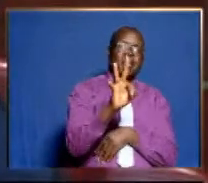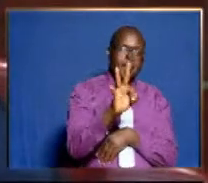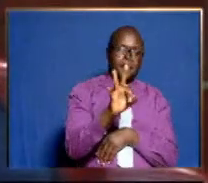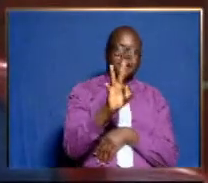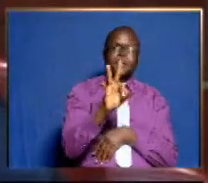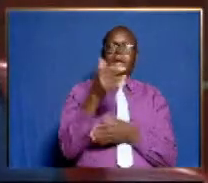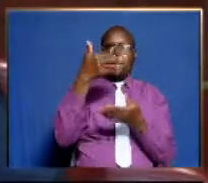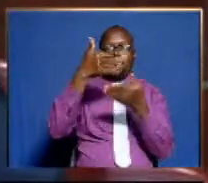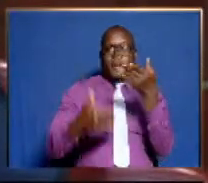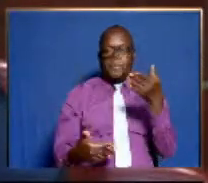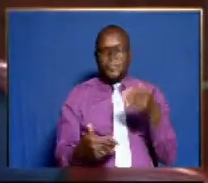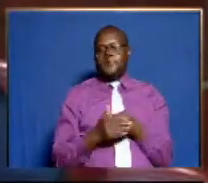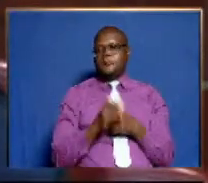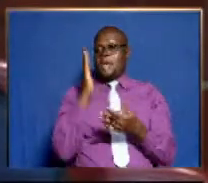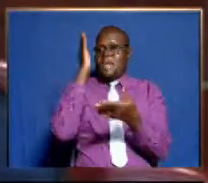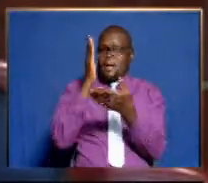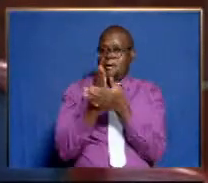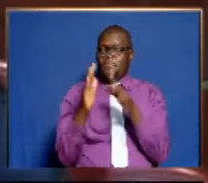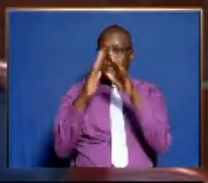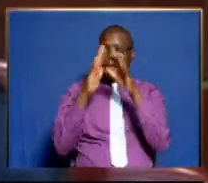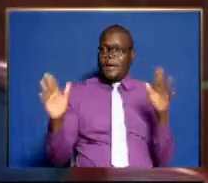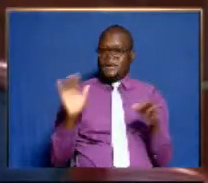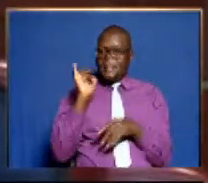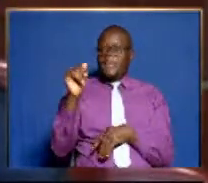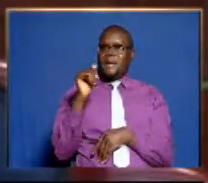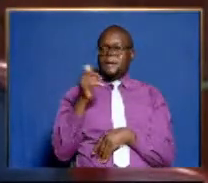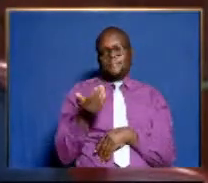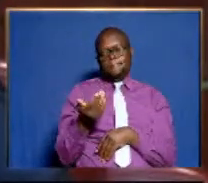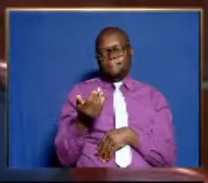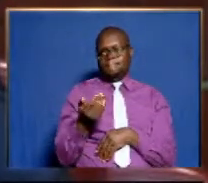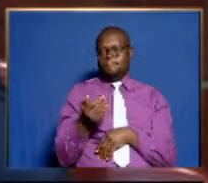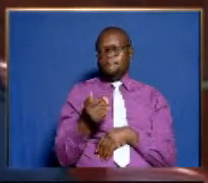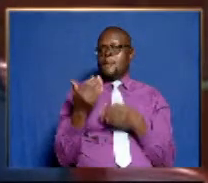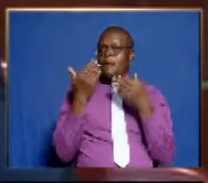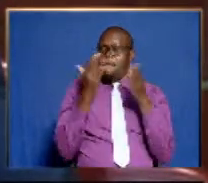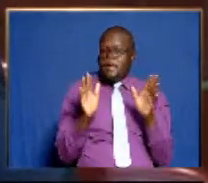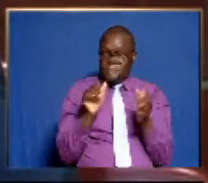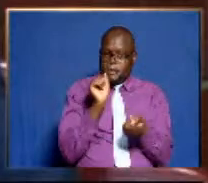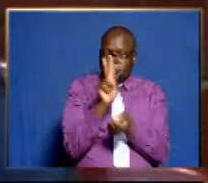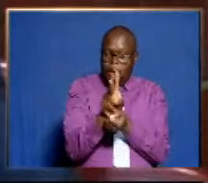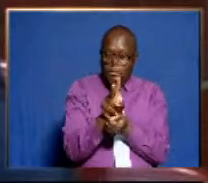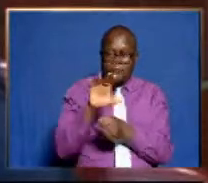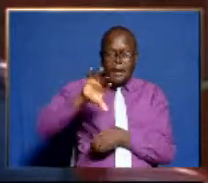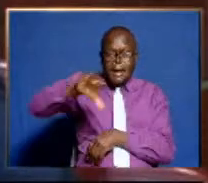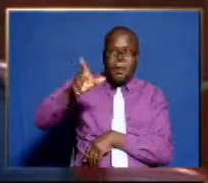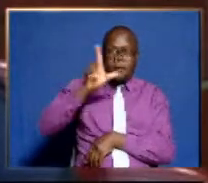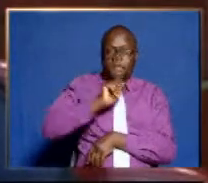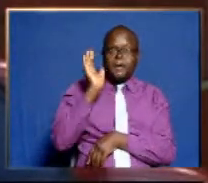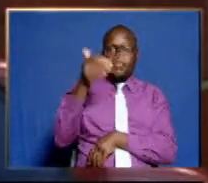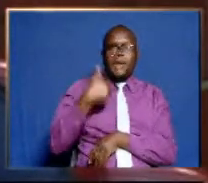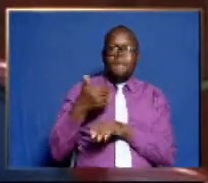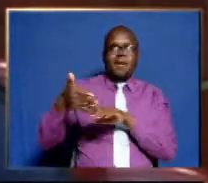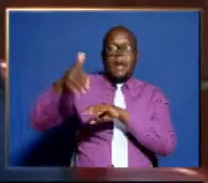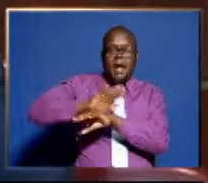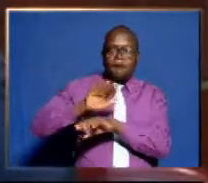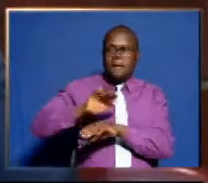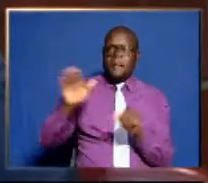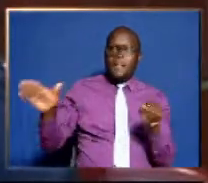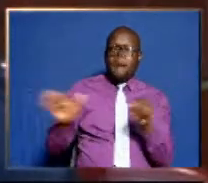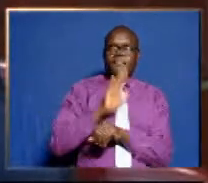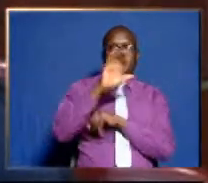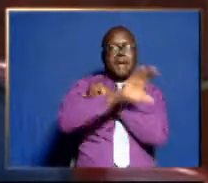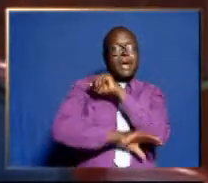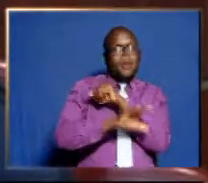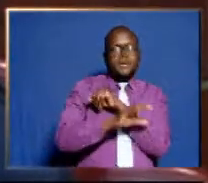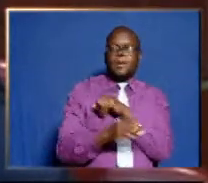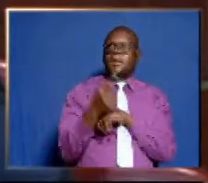Speaker, I want to confirm to this House that with the conclusion of these 12 counties, we will have covered the entire country in the